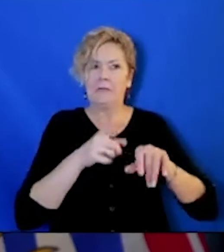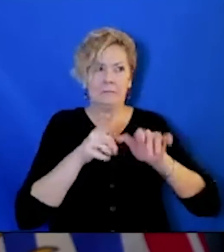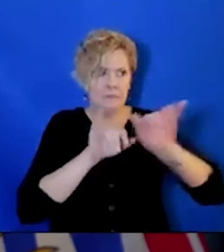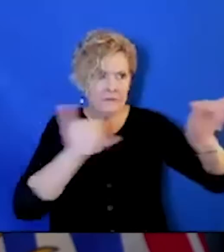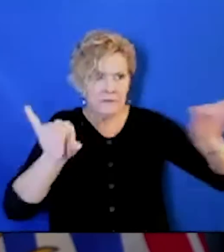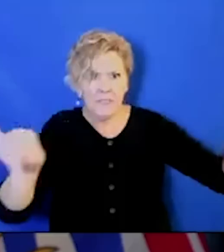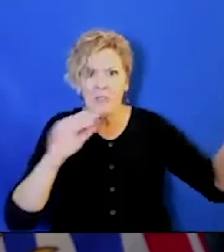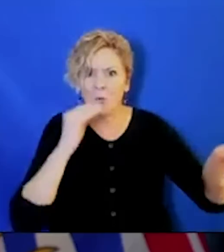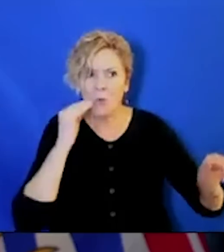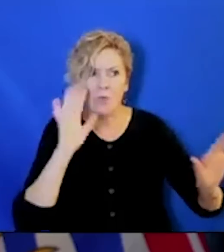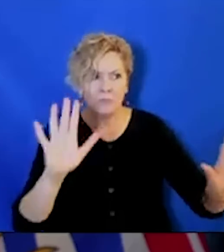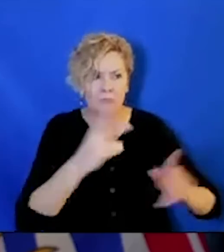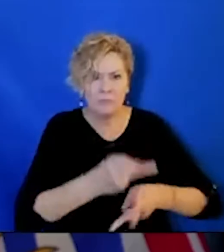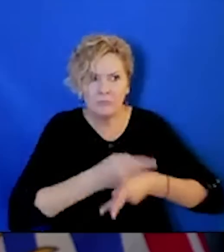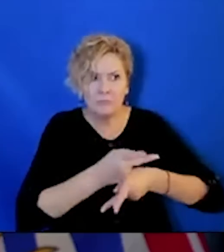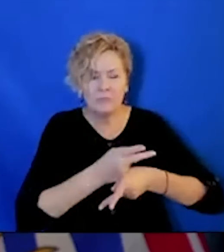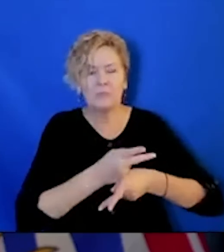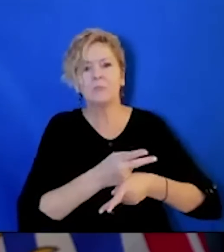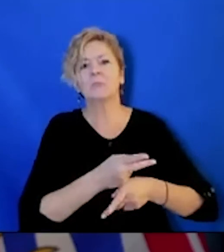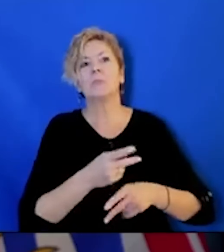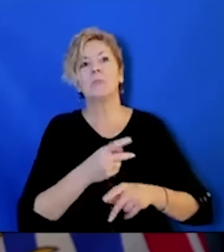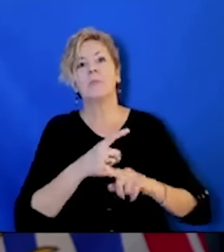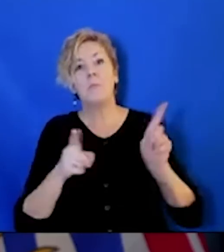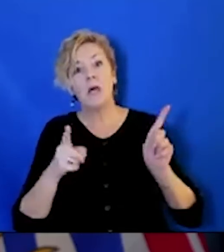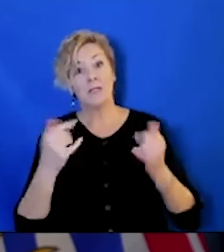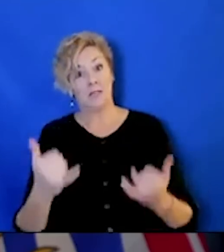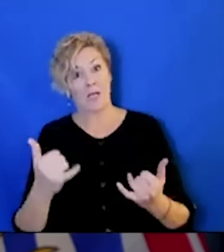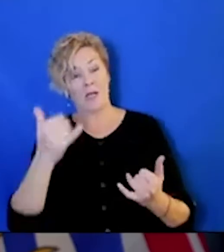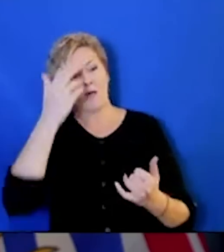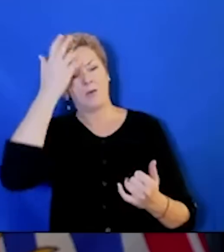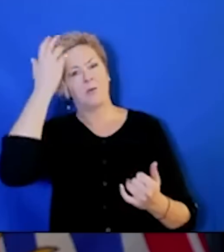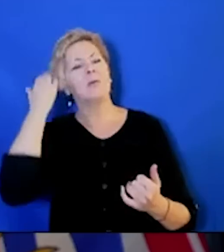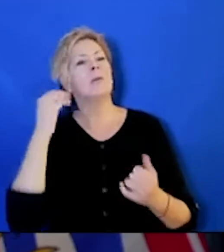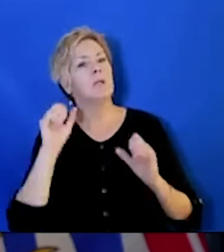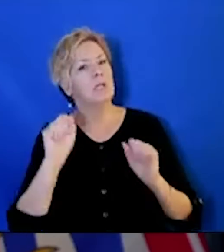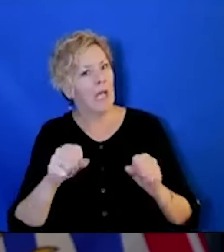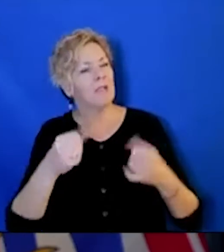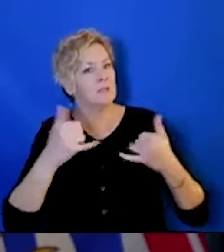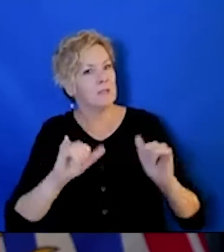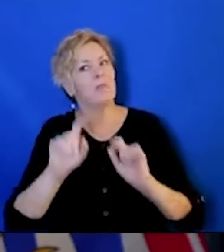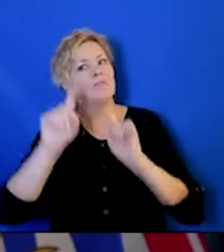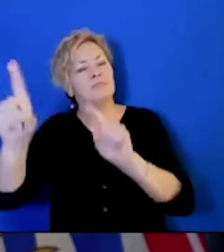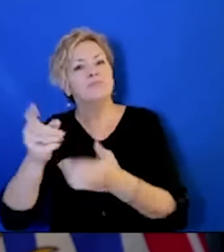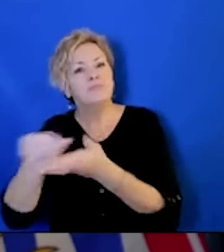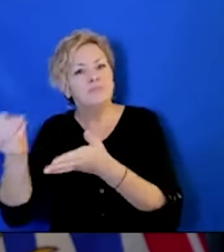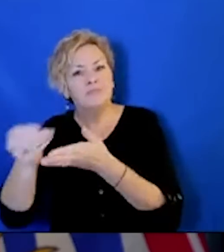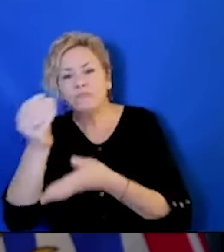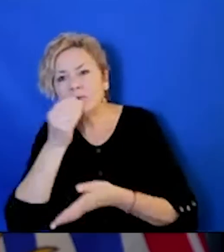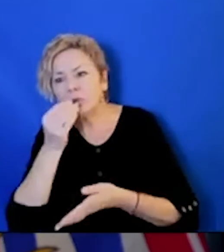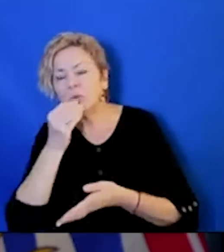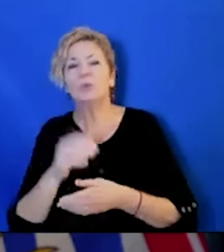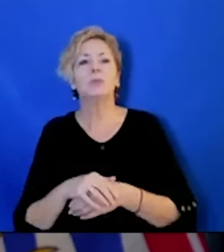and must continue. We know we need to get groceries. We know we need to have our healthcare system functioning. Medical treatments